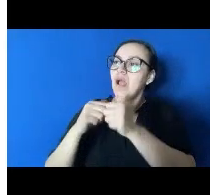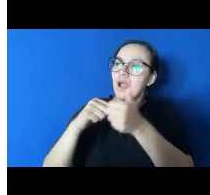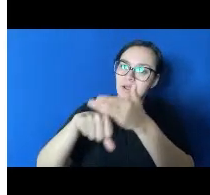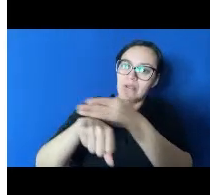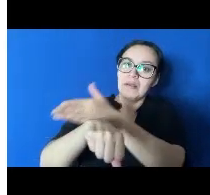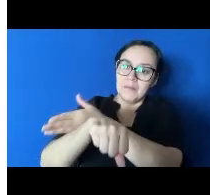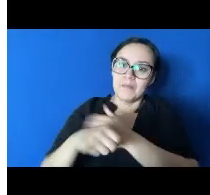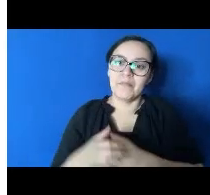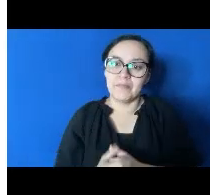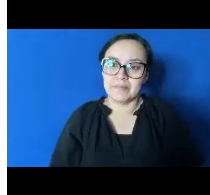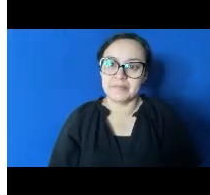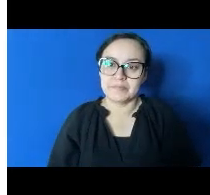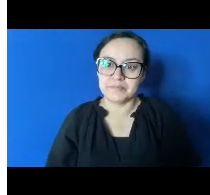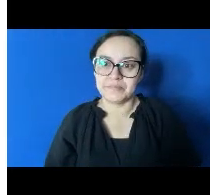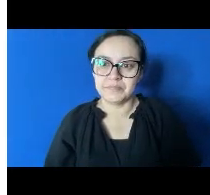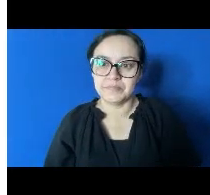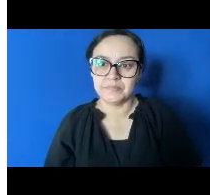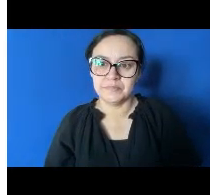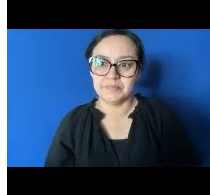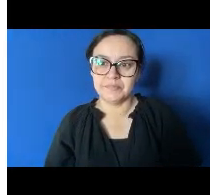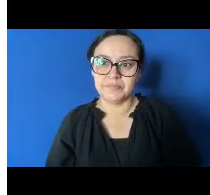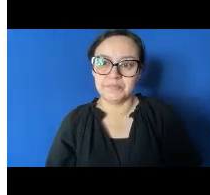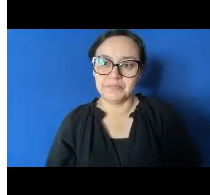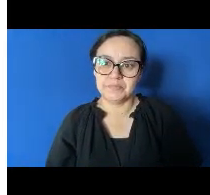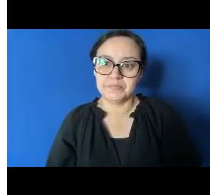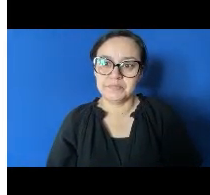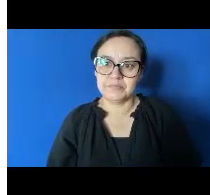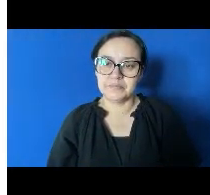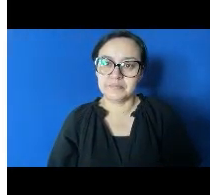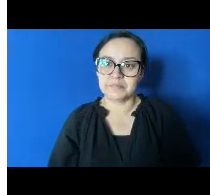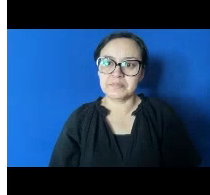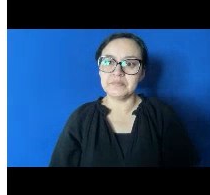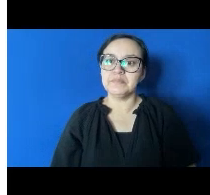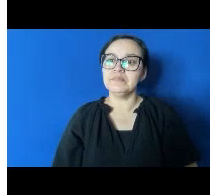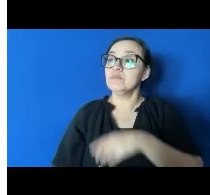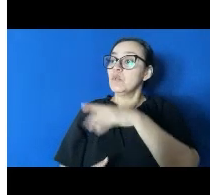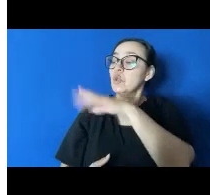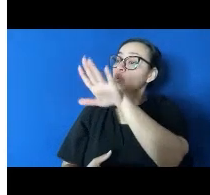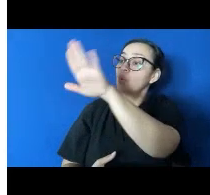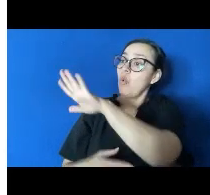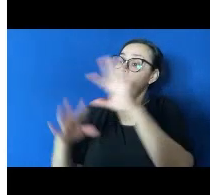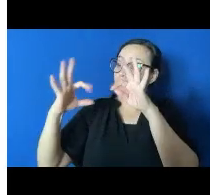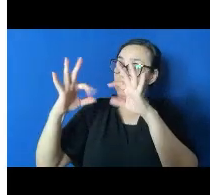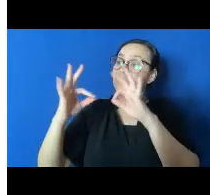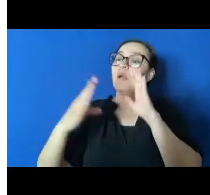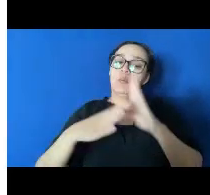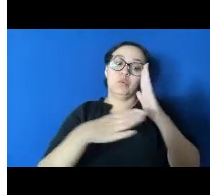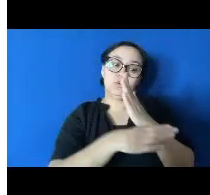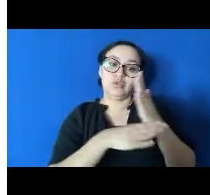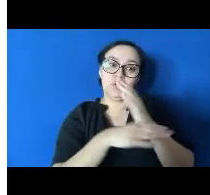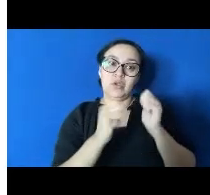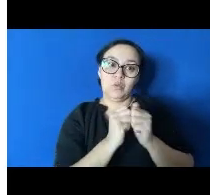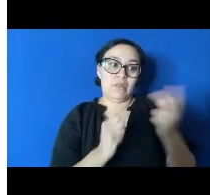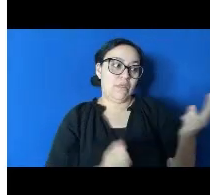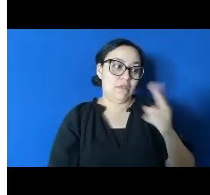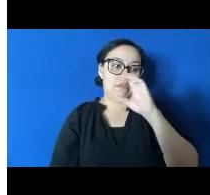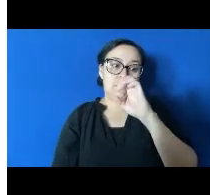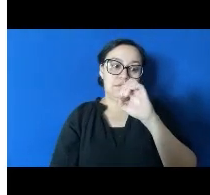form, and then we're going to share the input with Cecilia and Manuel so that they benefit from what you